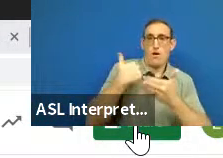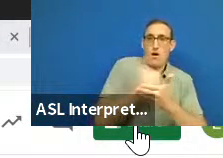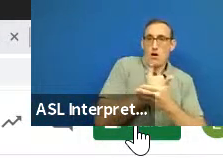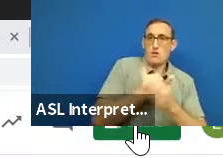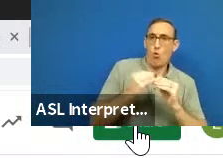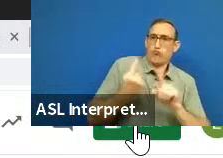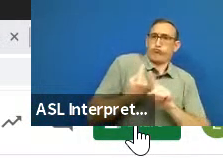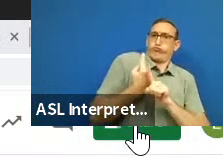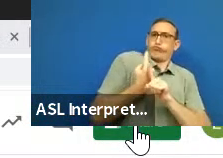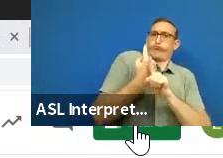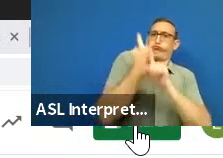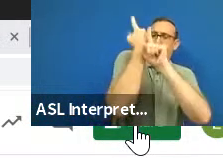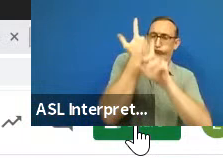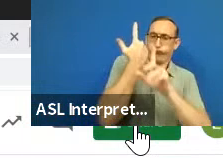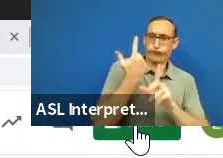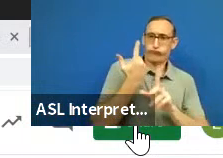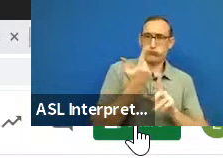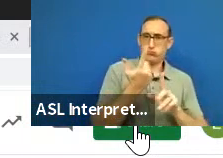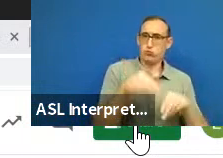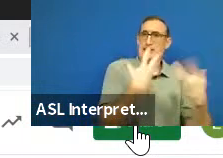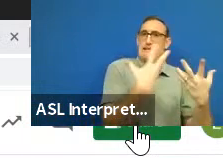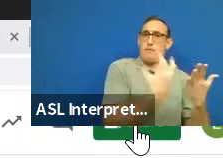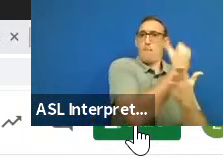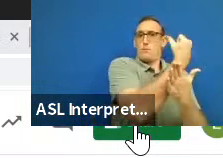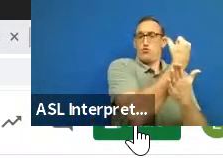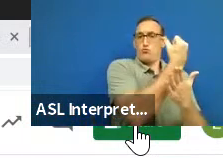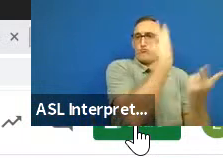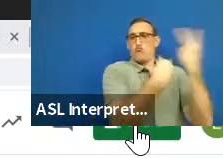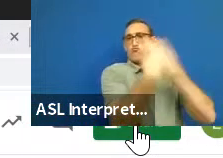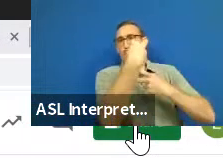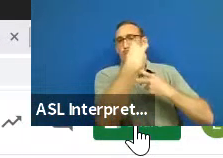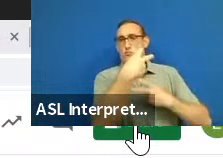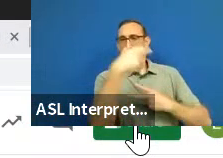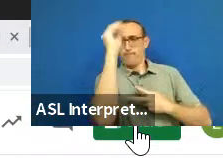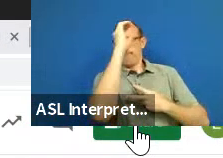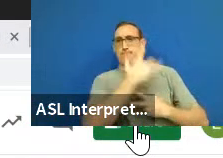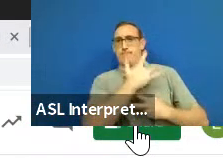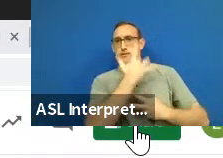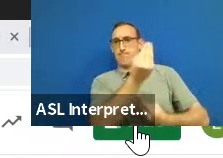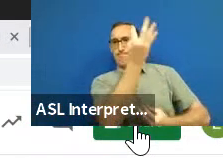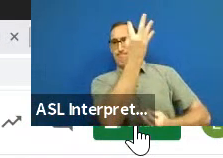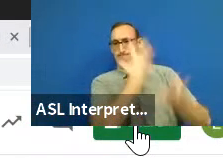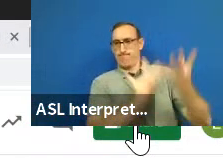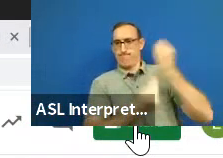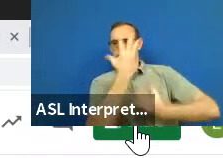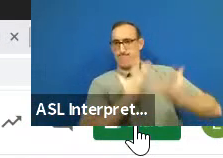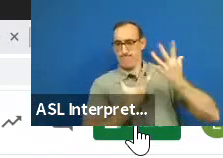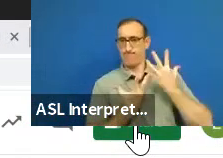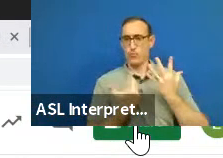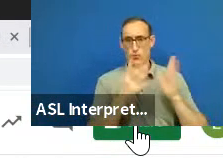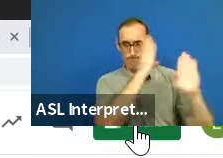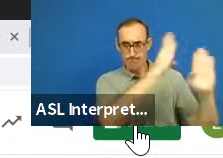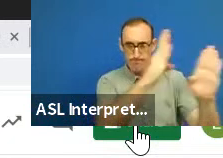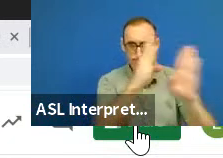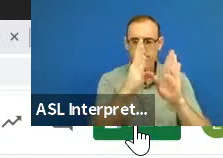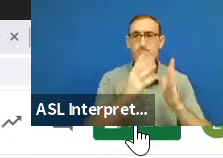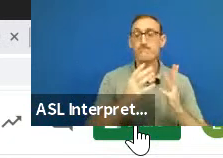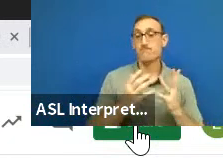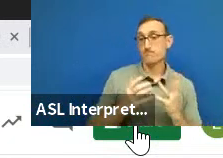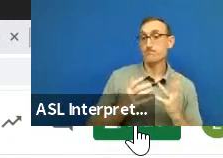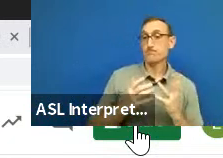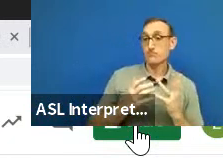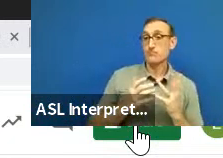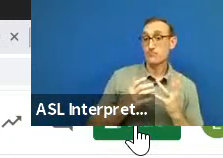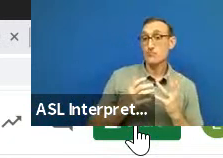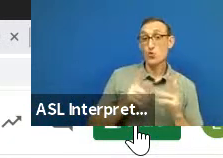And that's all this is. I think that's what this survey has to be about. I think it has to be more encompassing. And that's why I'm saying, is it something